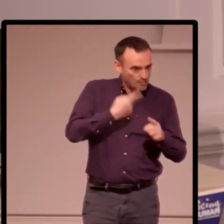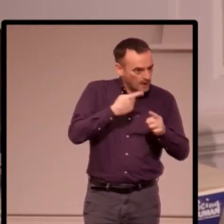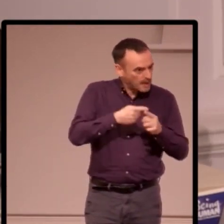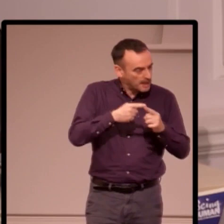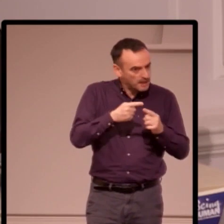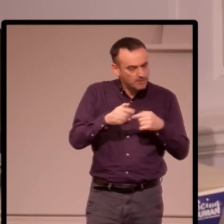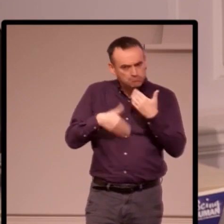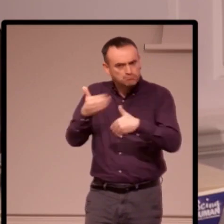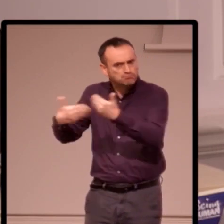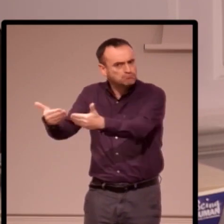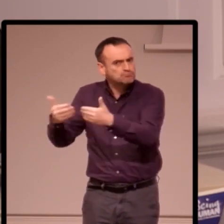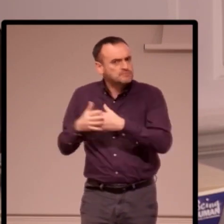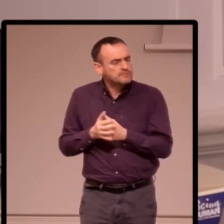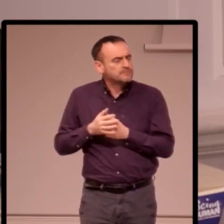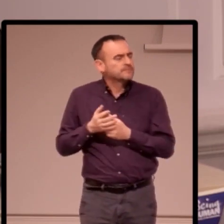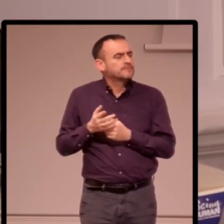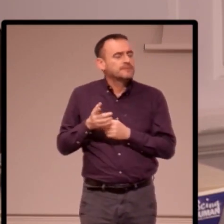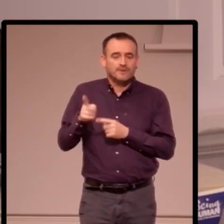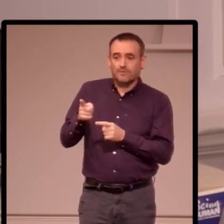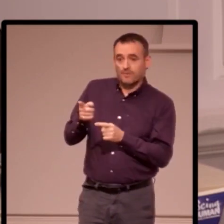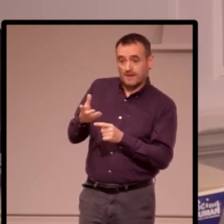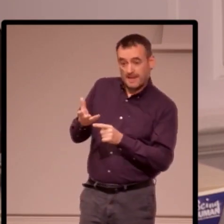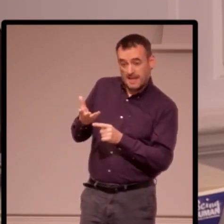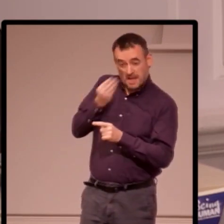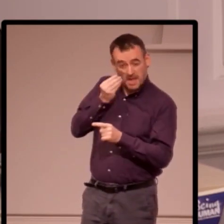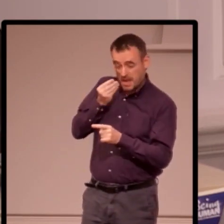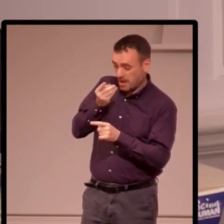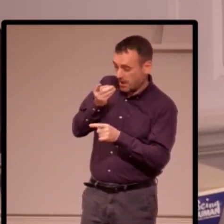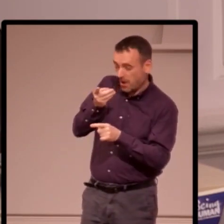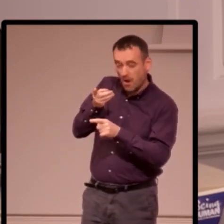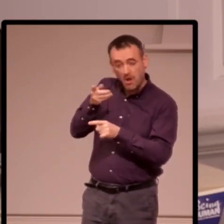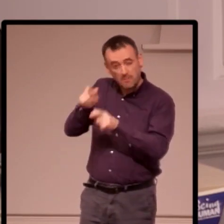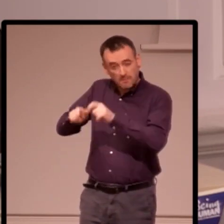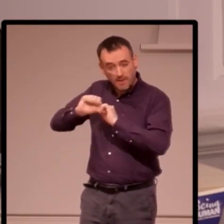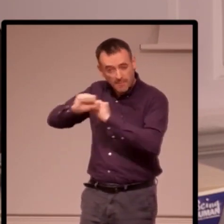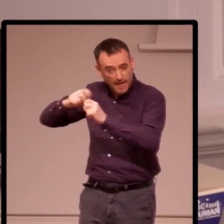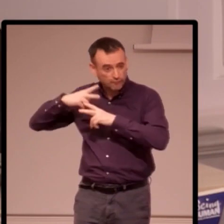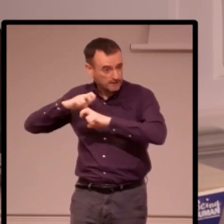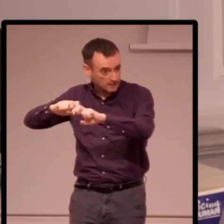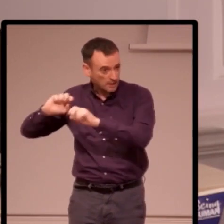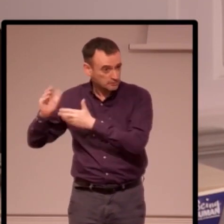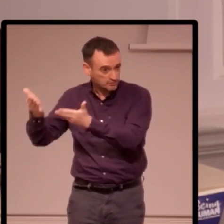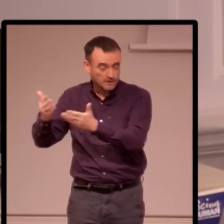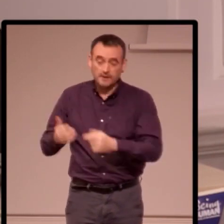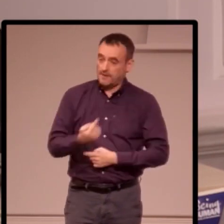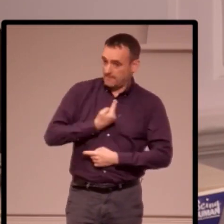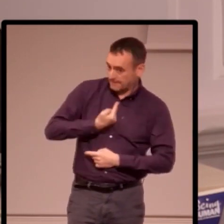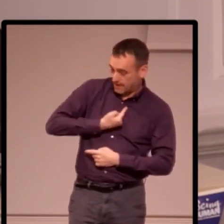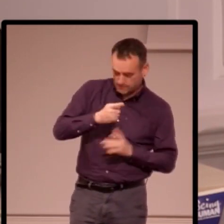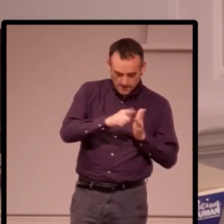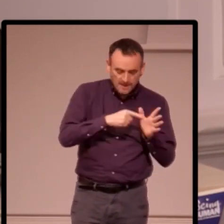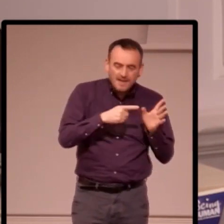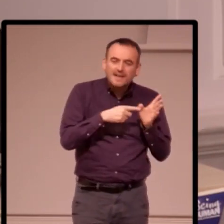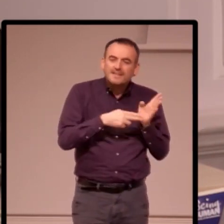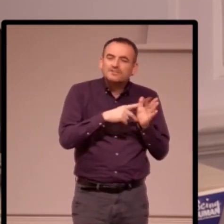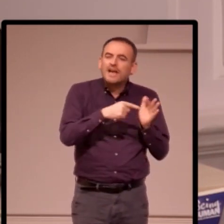swiftly to hear about some fascinating research. I'm Janet Weston. As